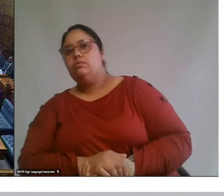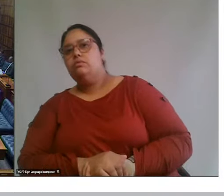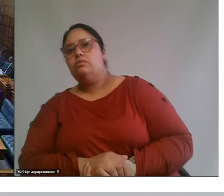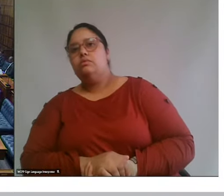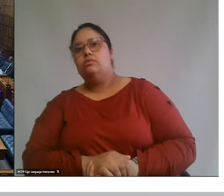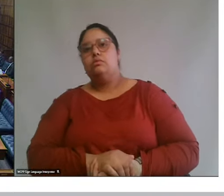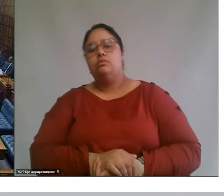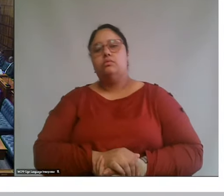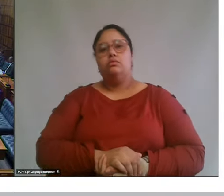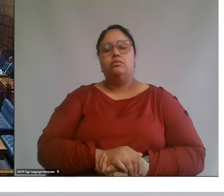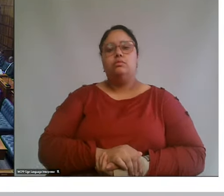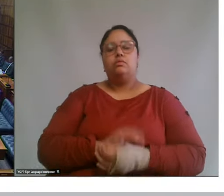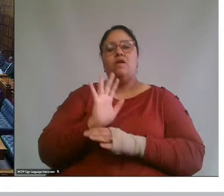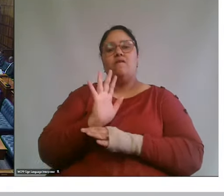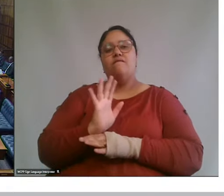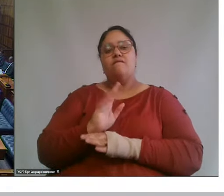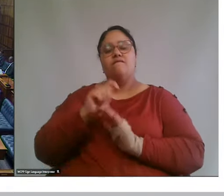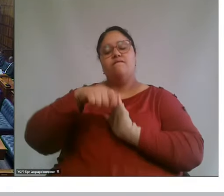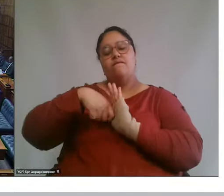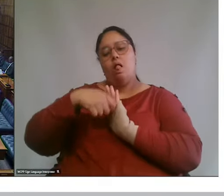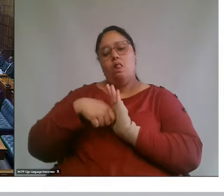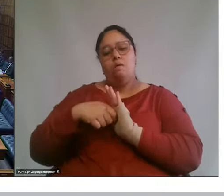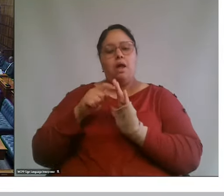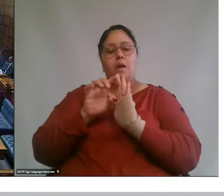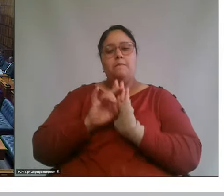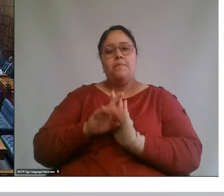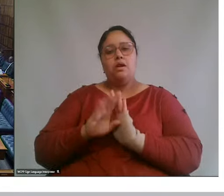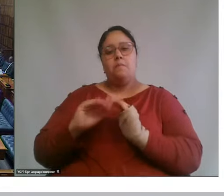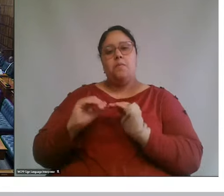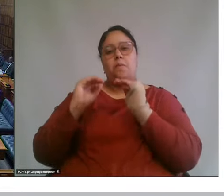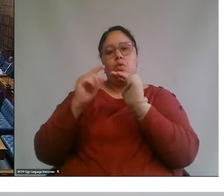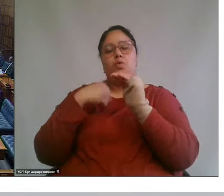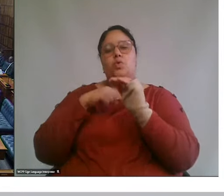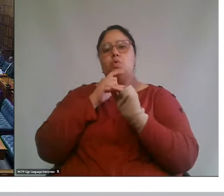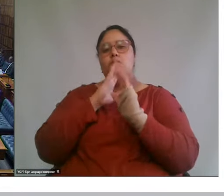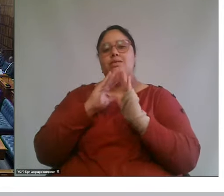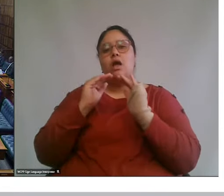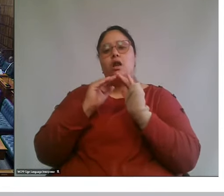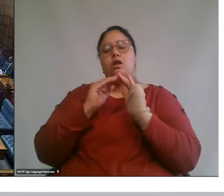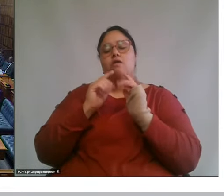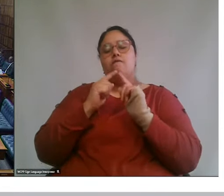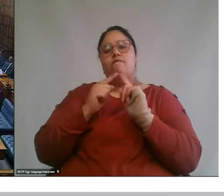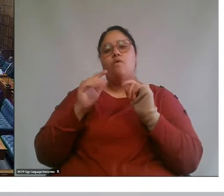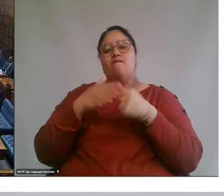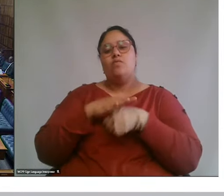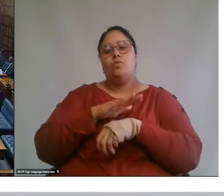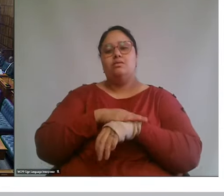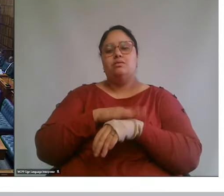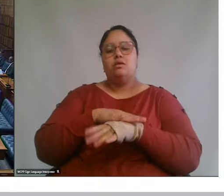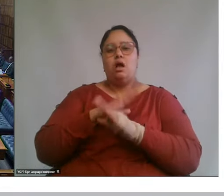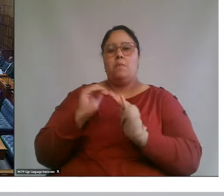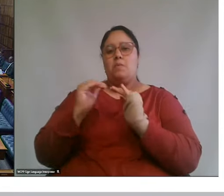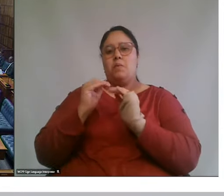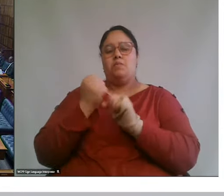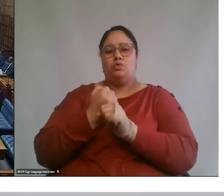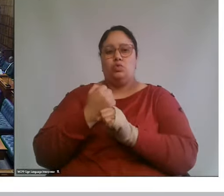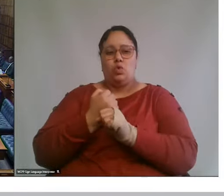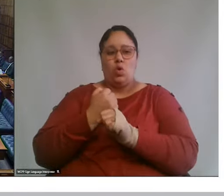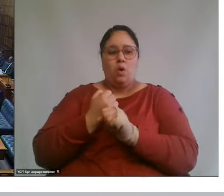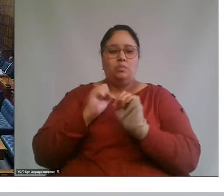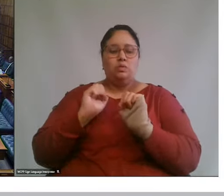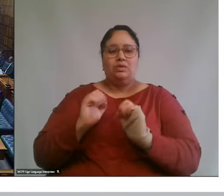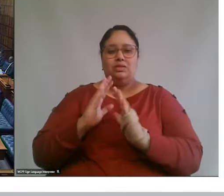utilize a standard for the measurement of full-time equivalent jobs so that